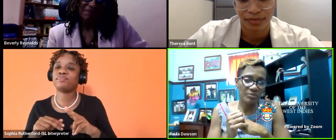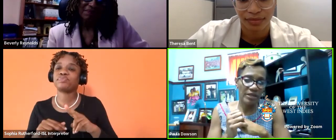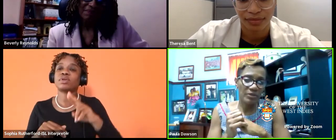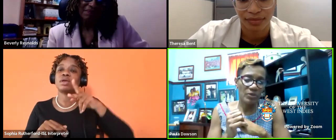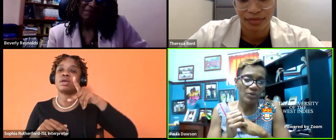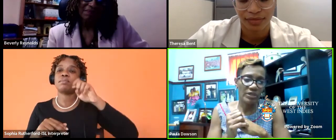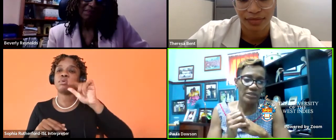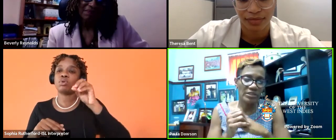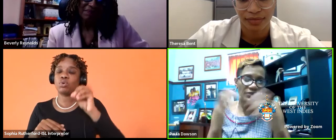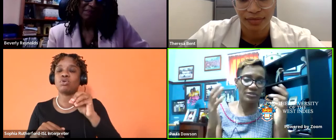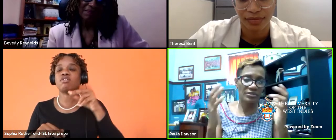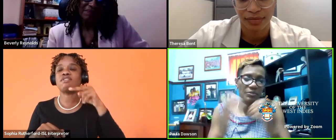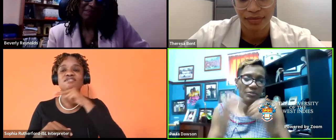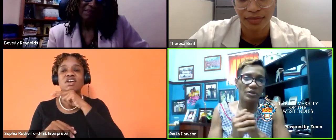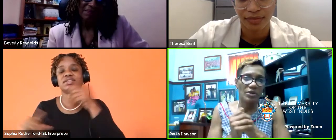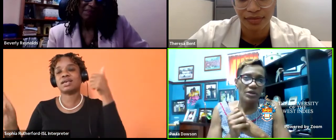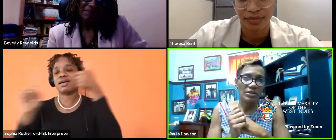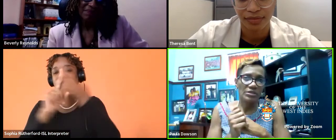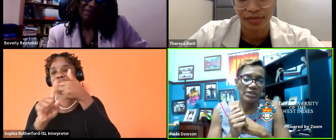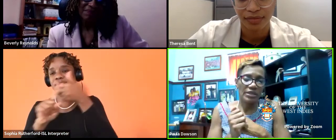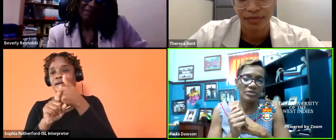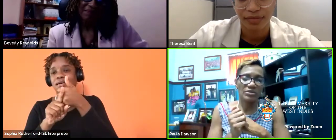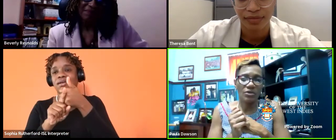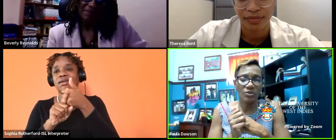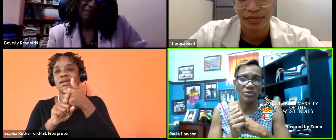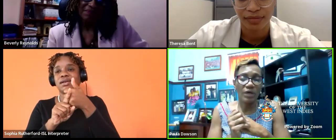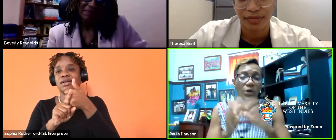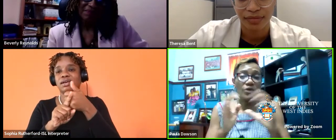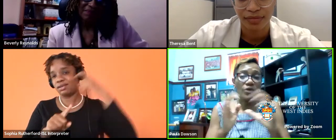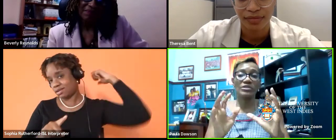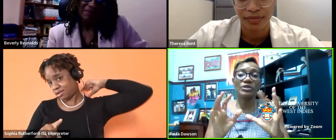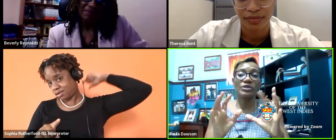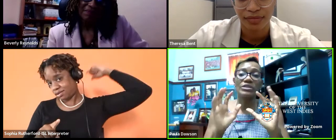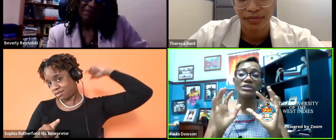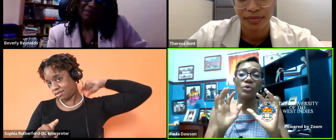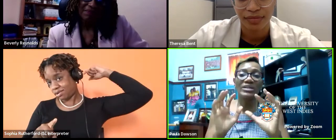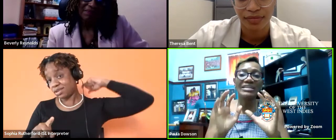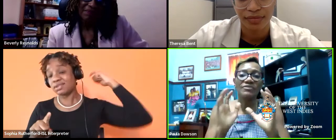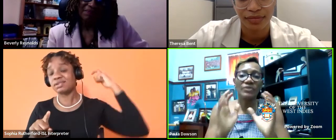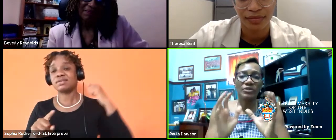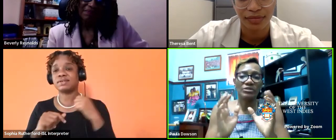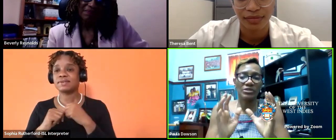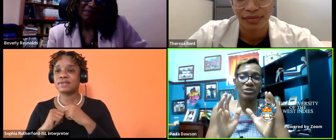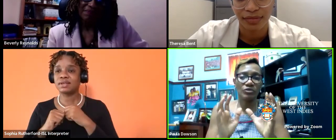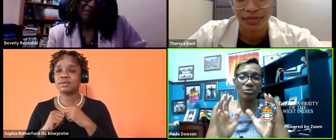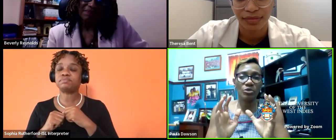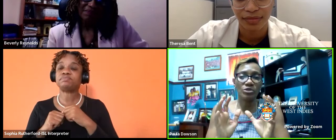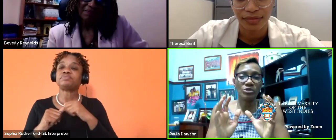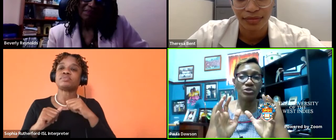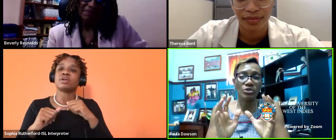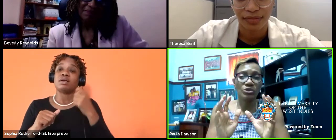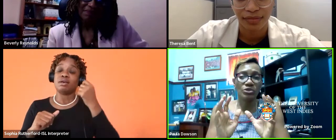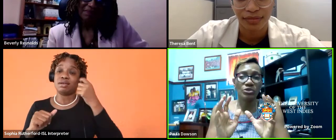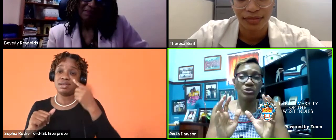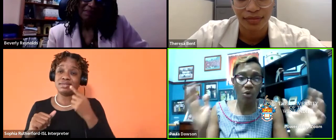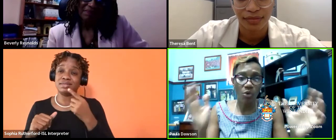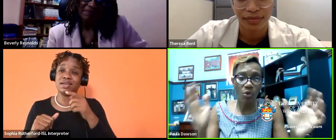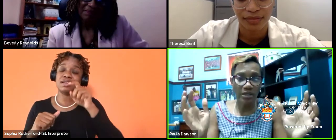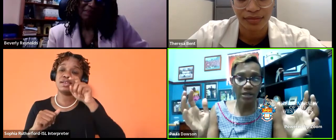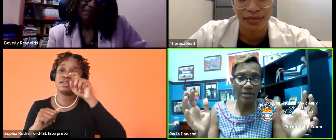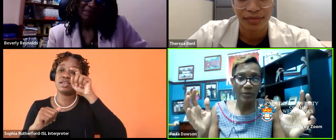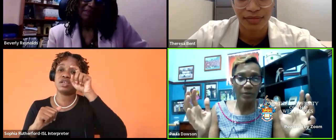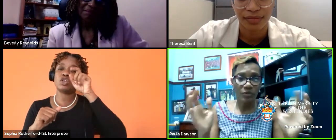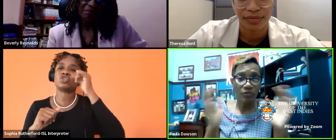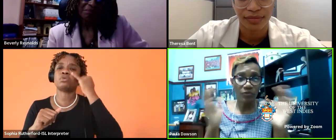of the spinal cord. And say, for example, it takes out, or first of all, you only need 40% of your motor neuron to